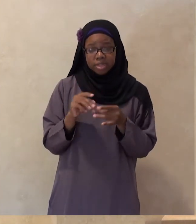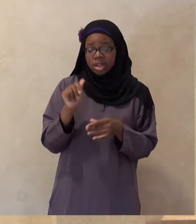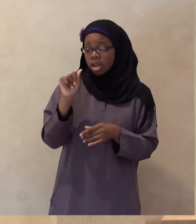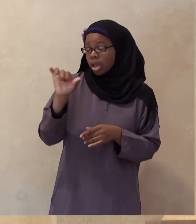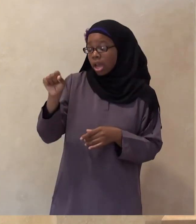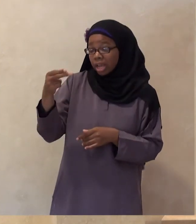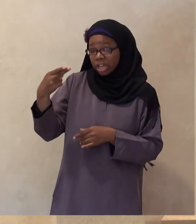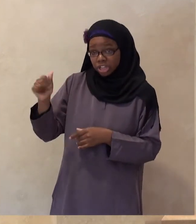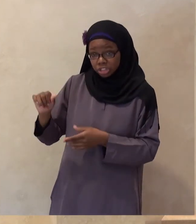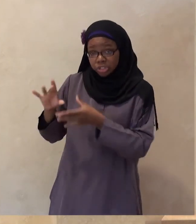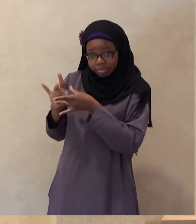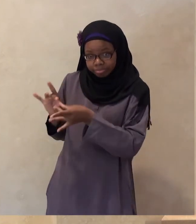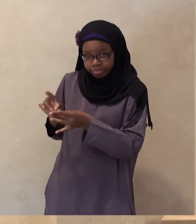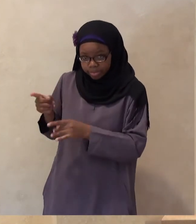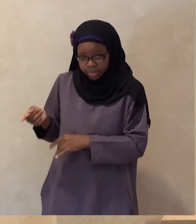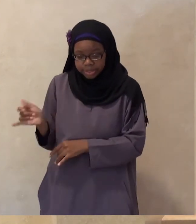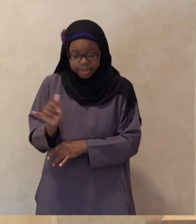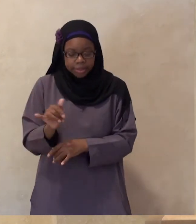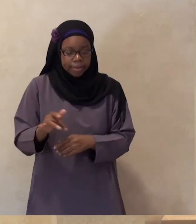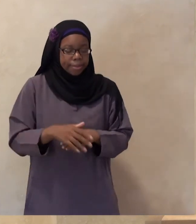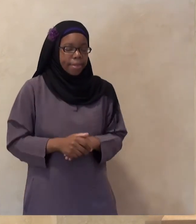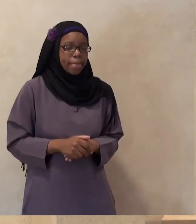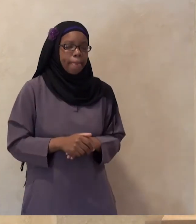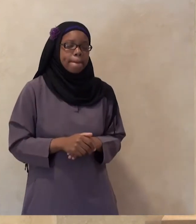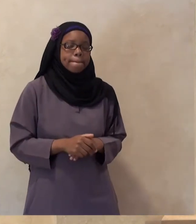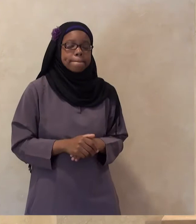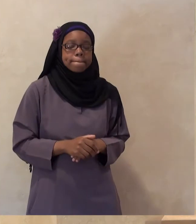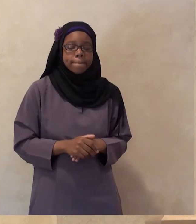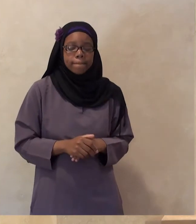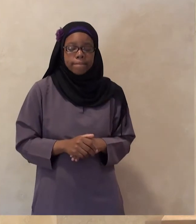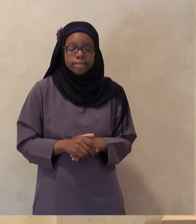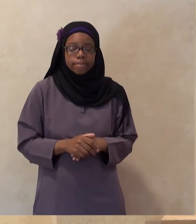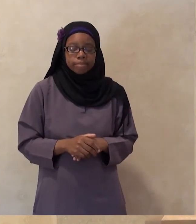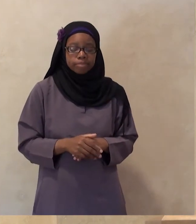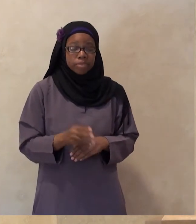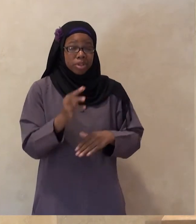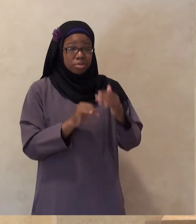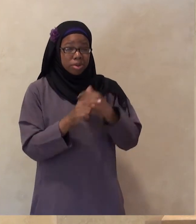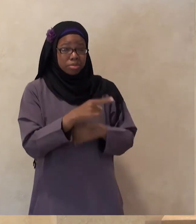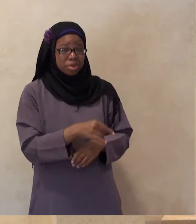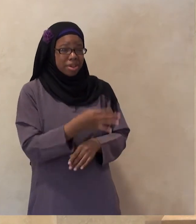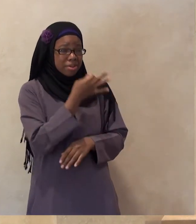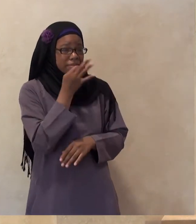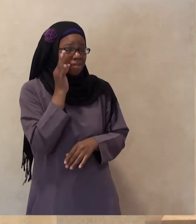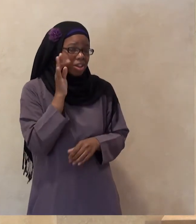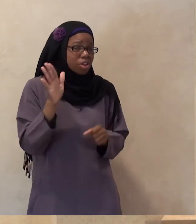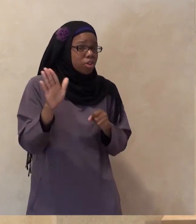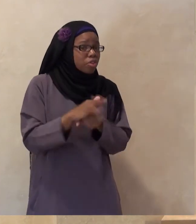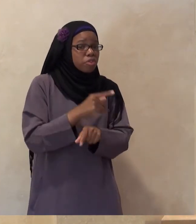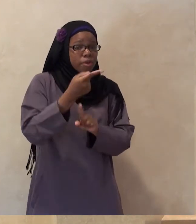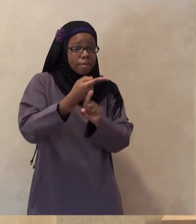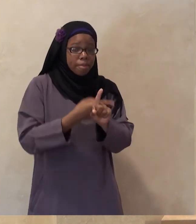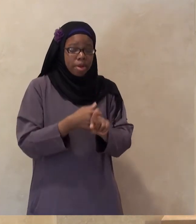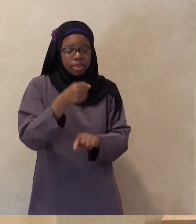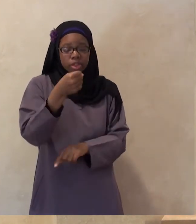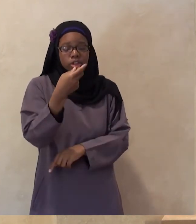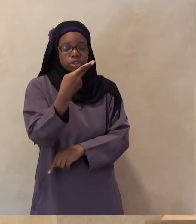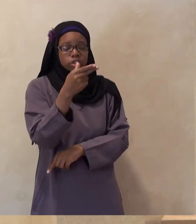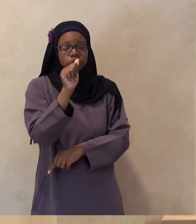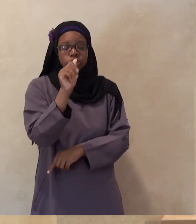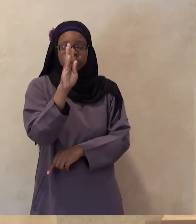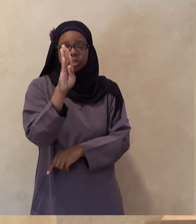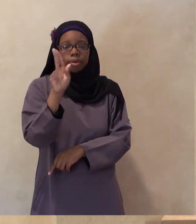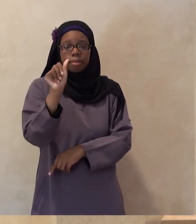narrated this hadith to them that Rasulullah sallallahu alayhi wasallam fasted the whole month of Sha'ban. She said,